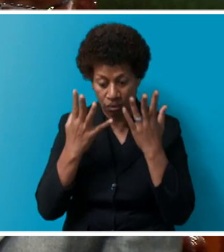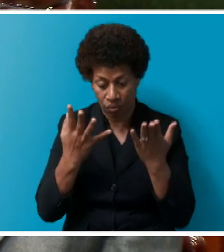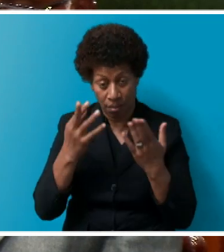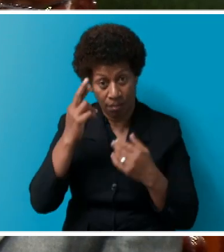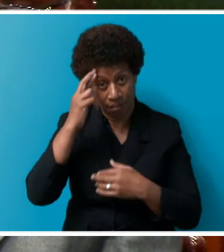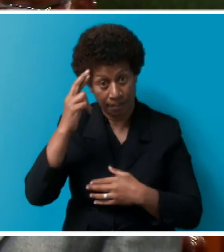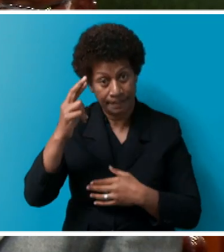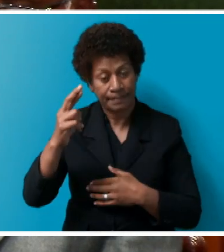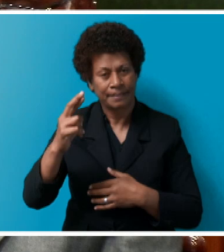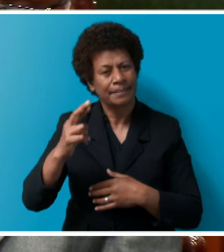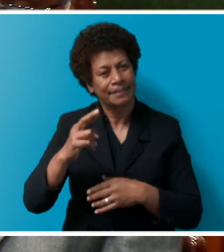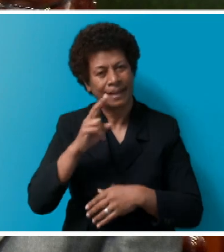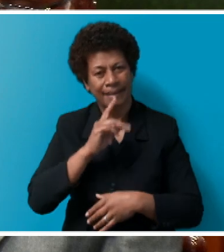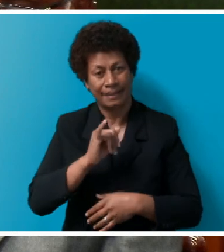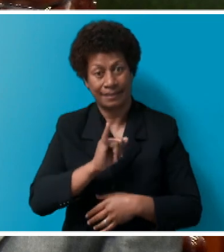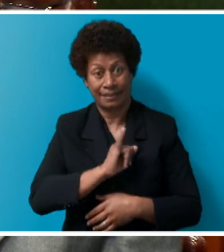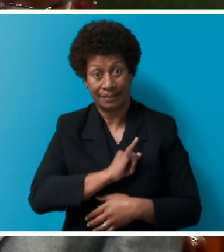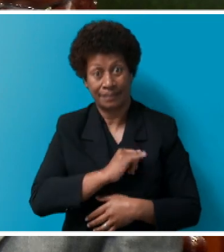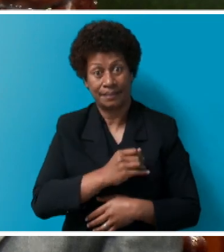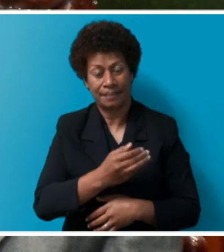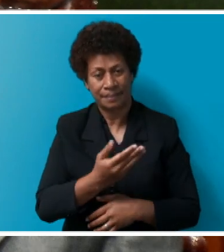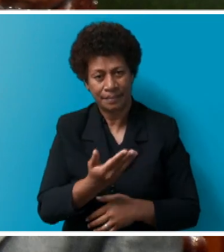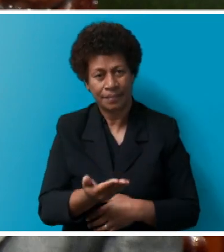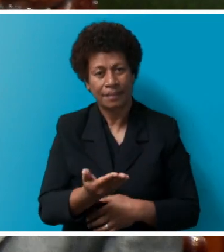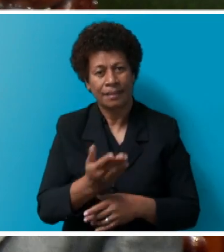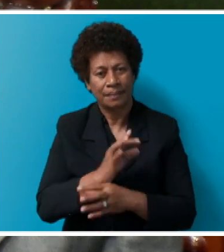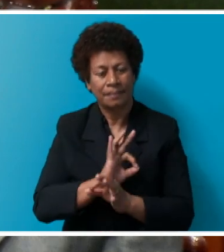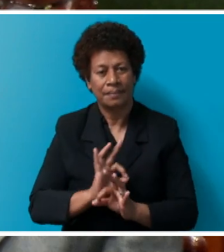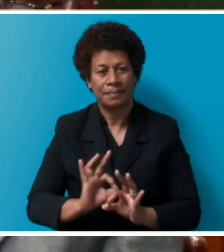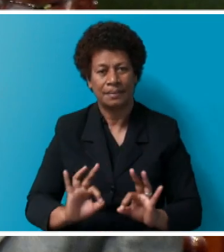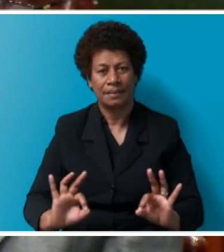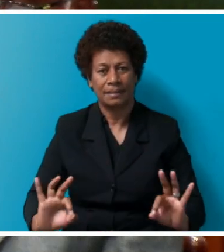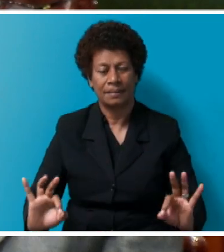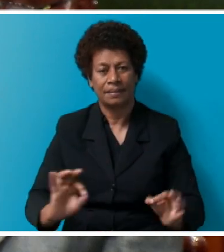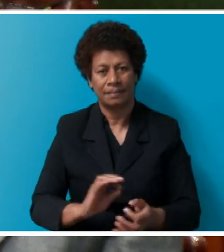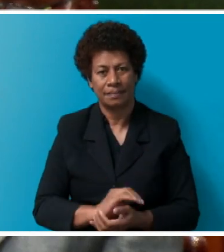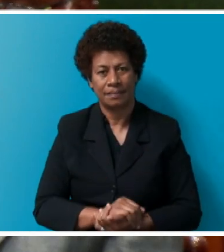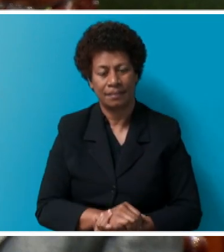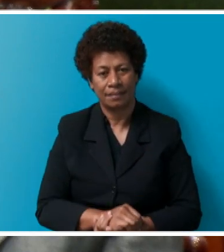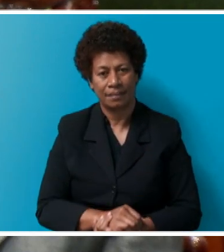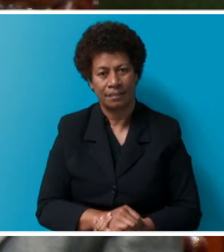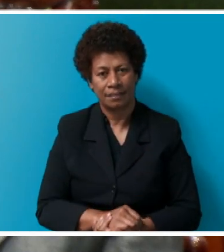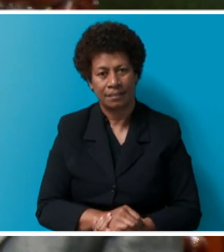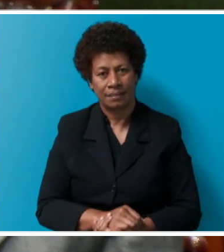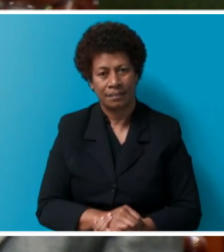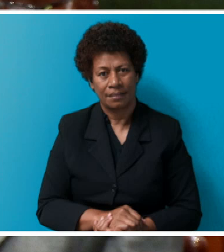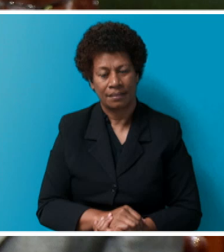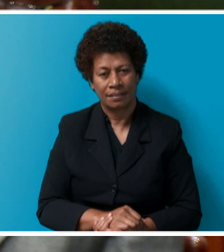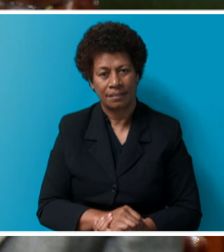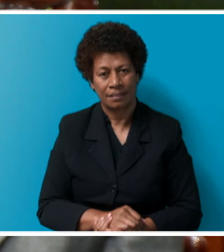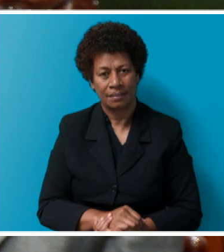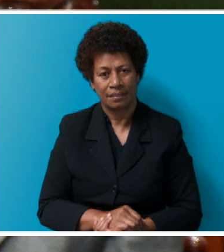shared peace. Mr. Speaker, sir, proactive steps taken by the police, if I